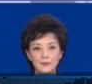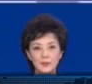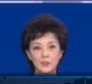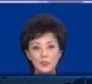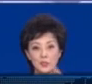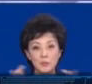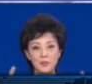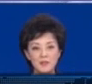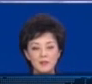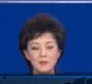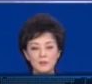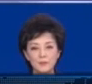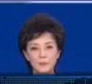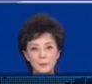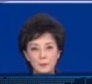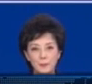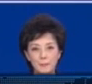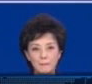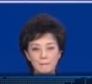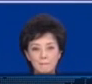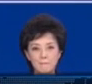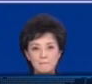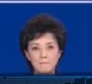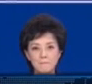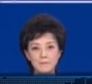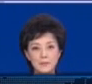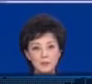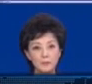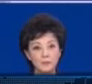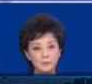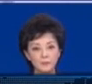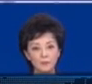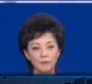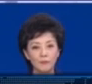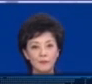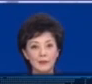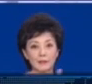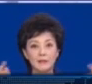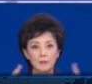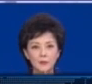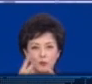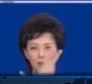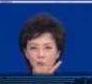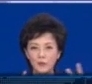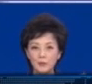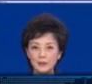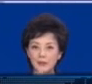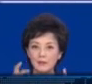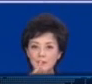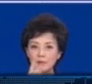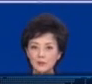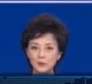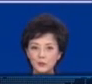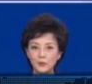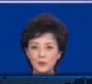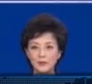we can achieve all of these outcomes. That's why we call this war is a people's war. Some people